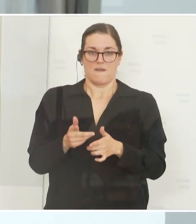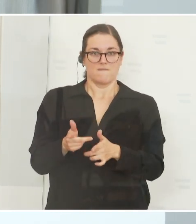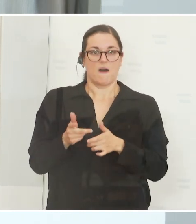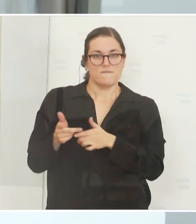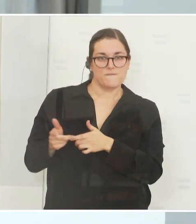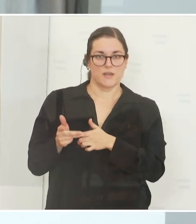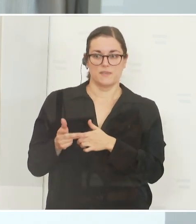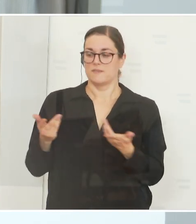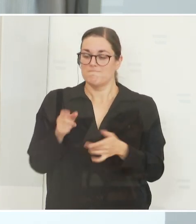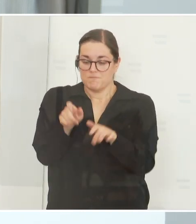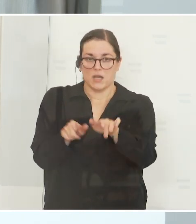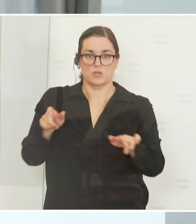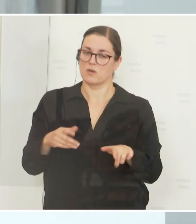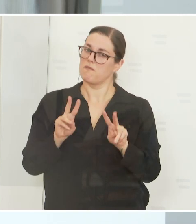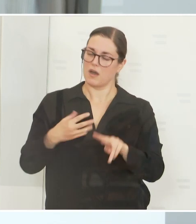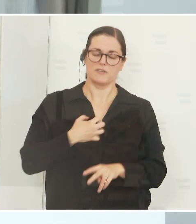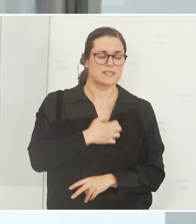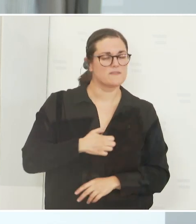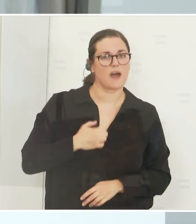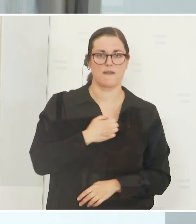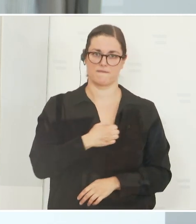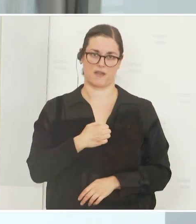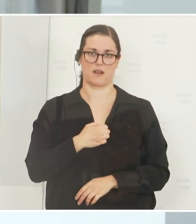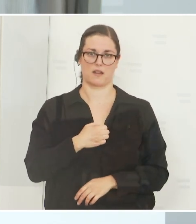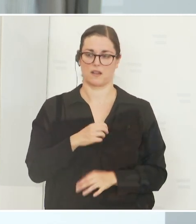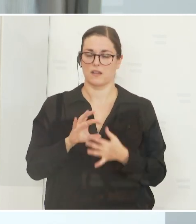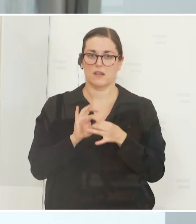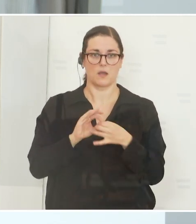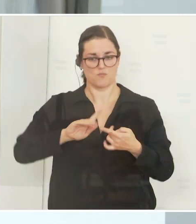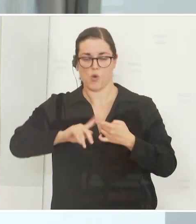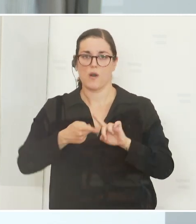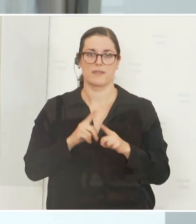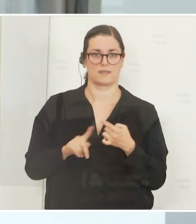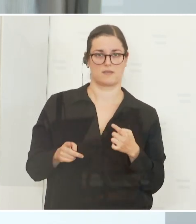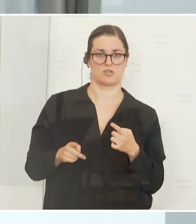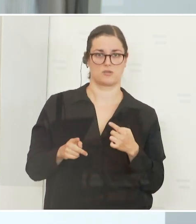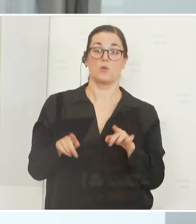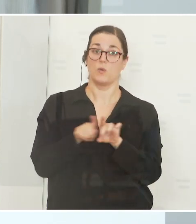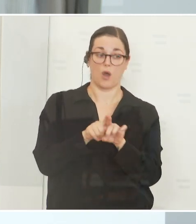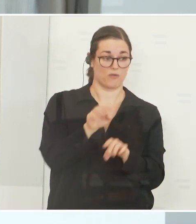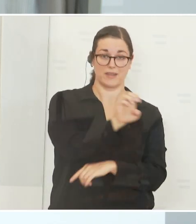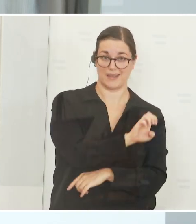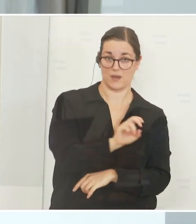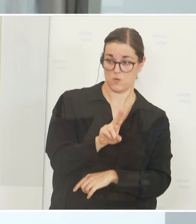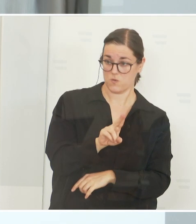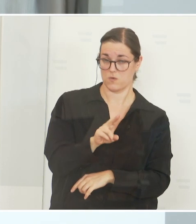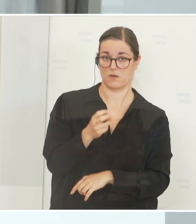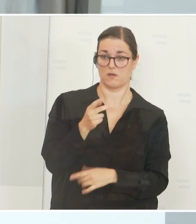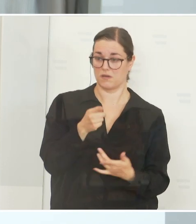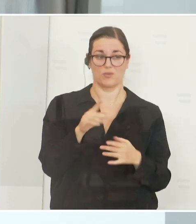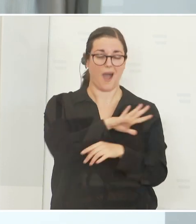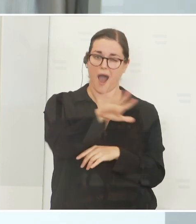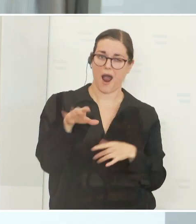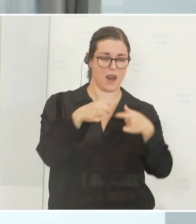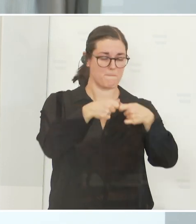of desperate people for political purposes and attacking the EU and any of its member